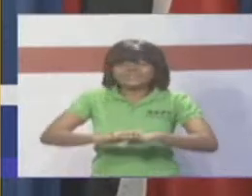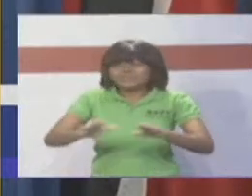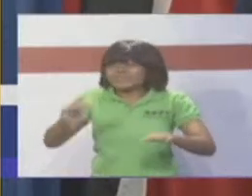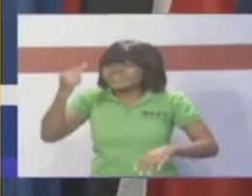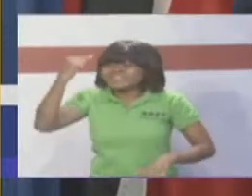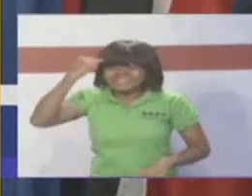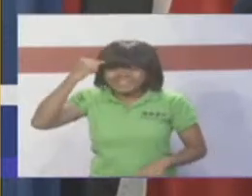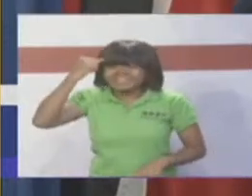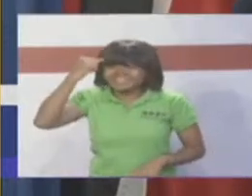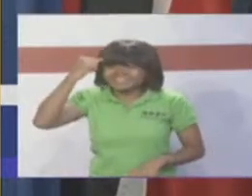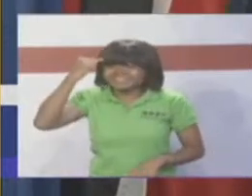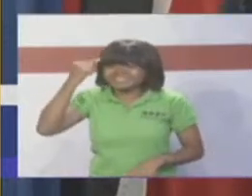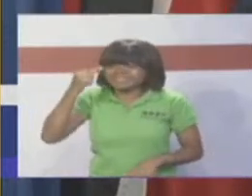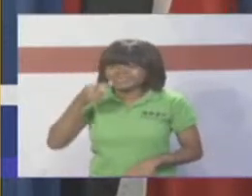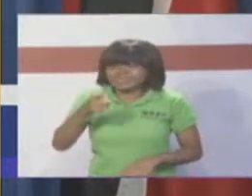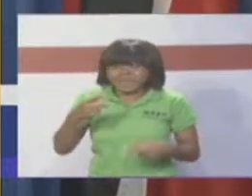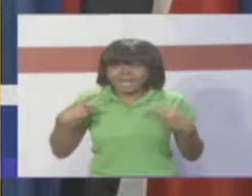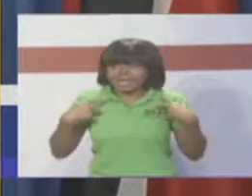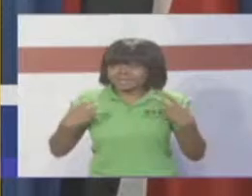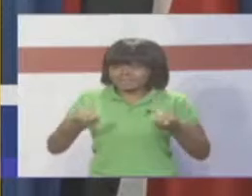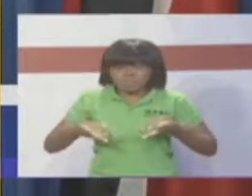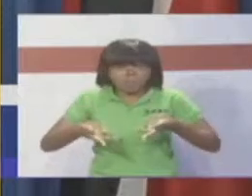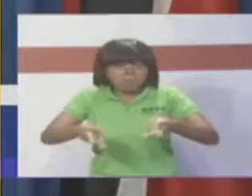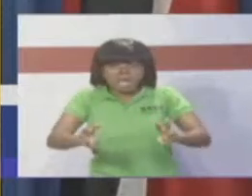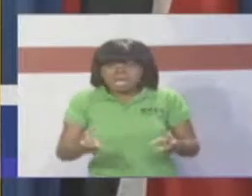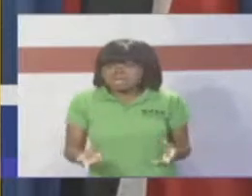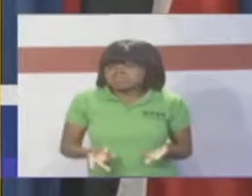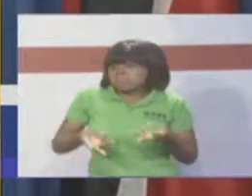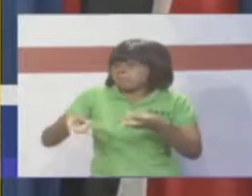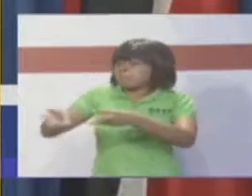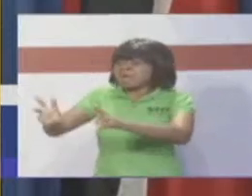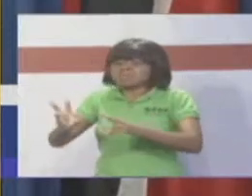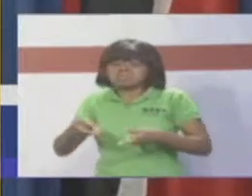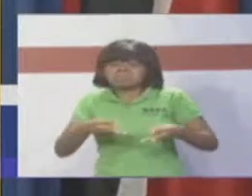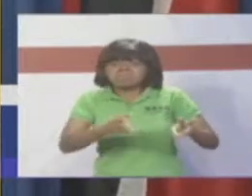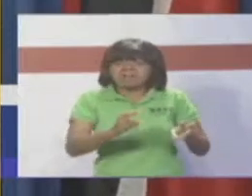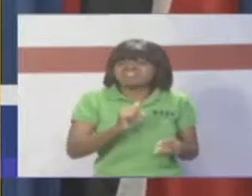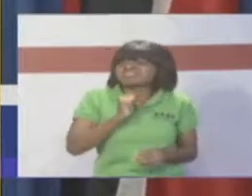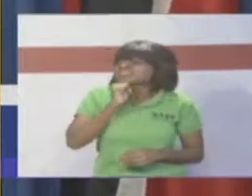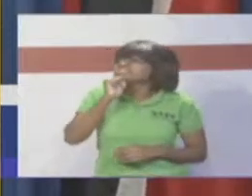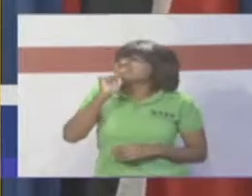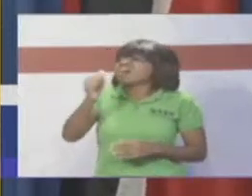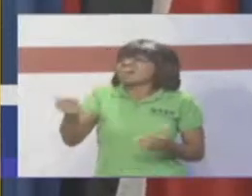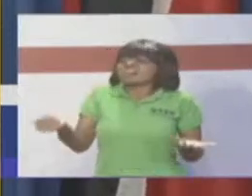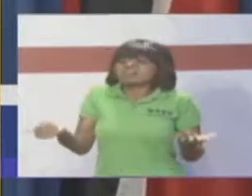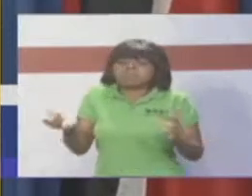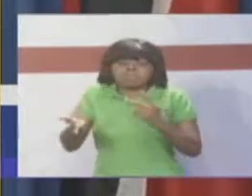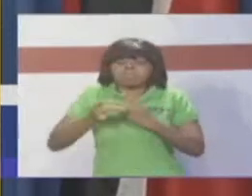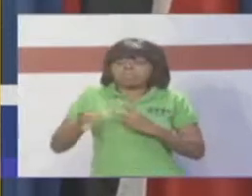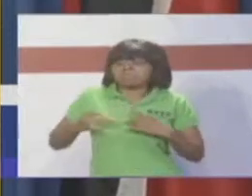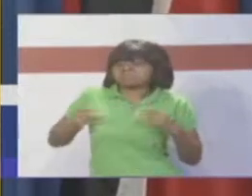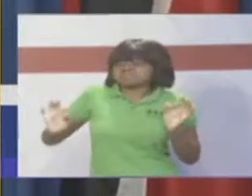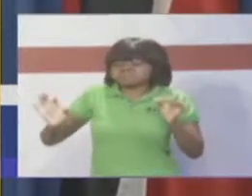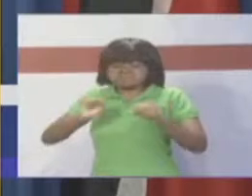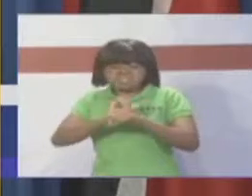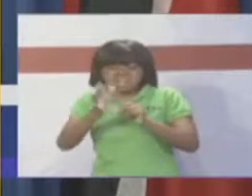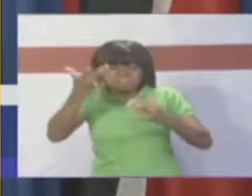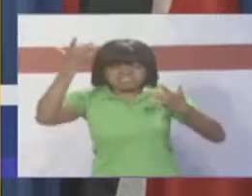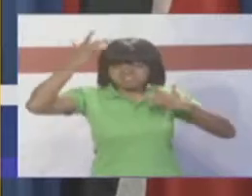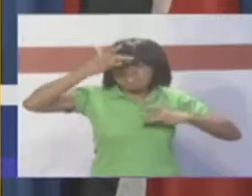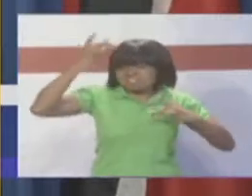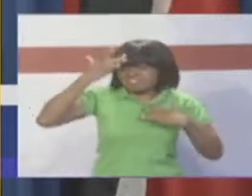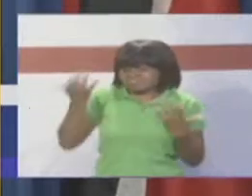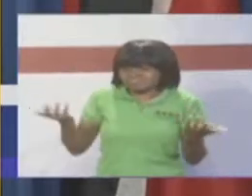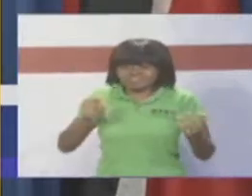The people in the hospitals who have been working for a year and a